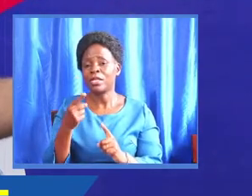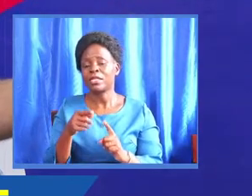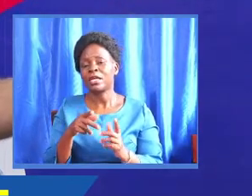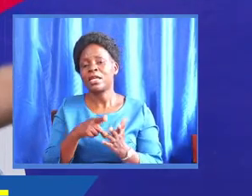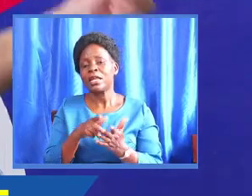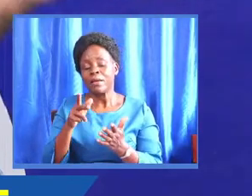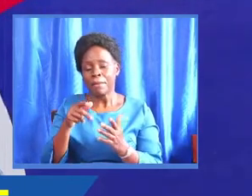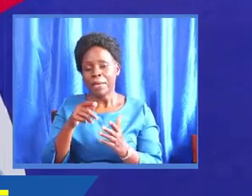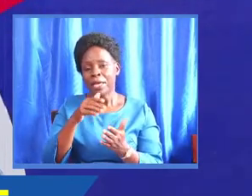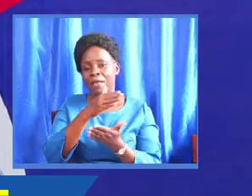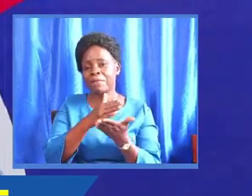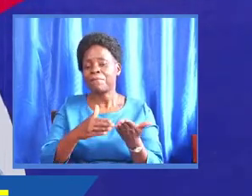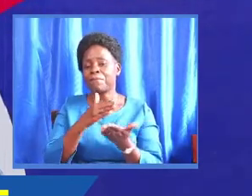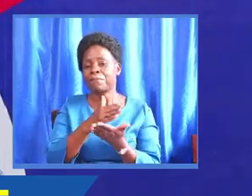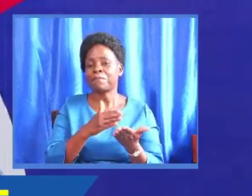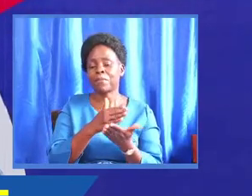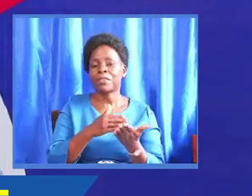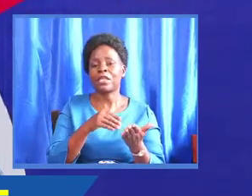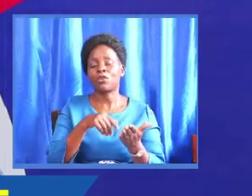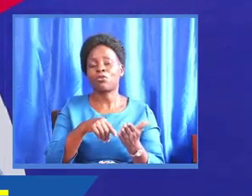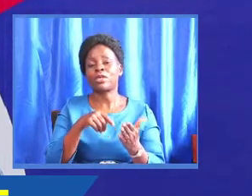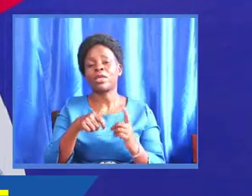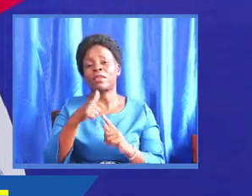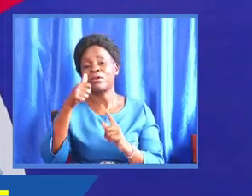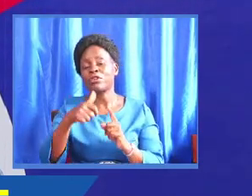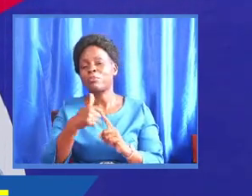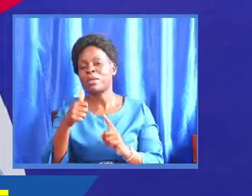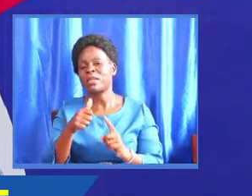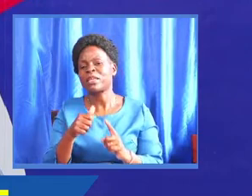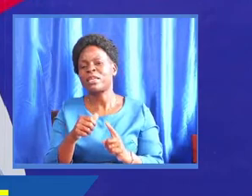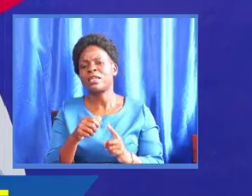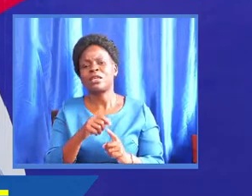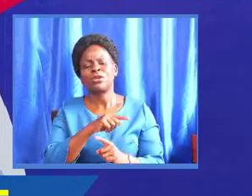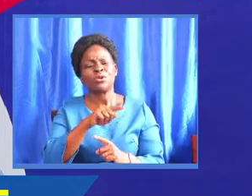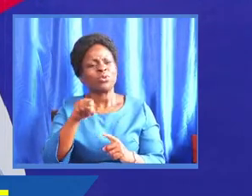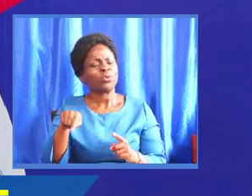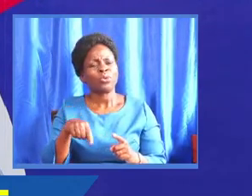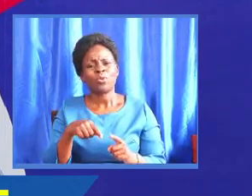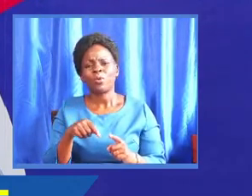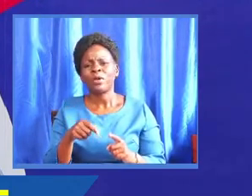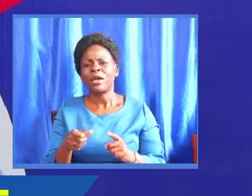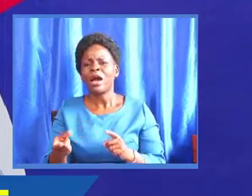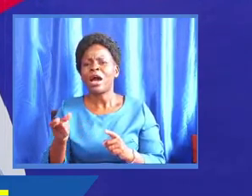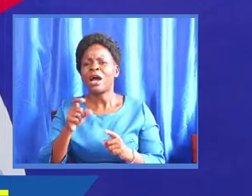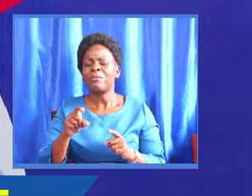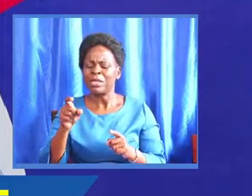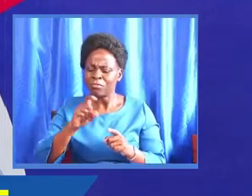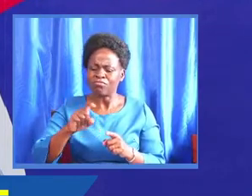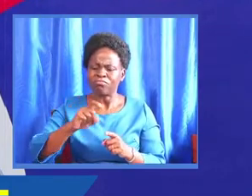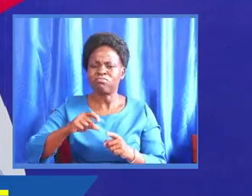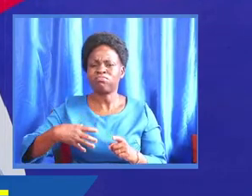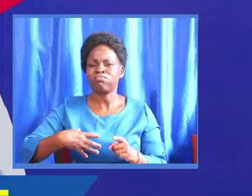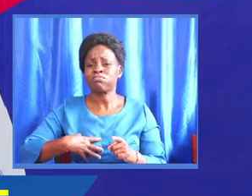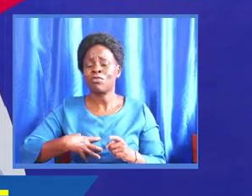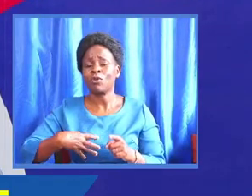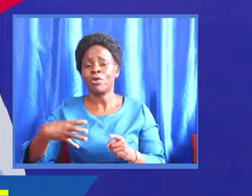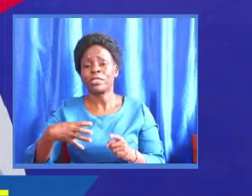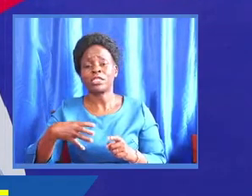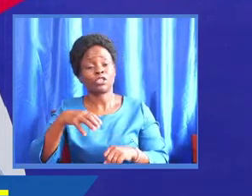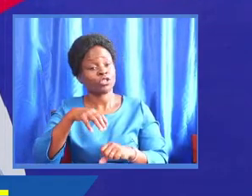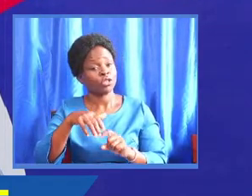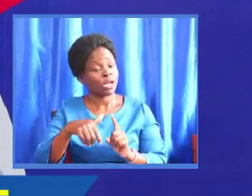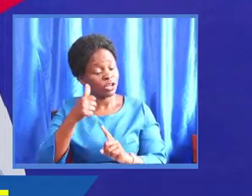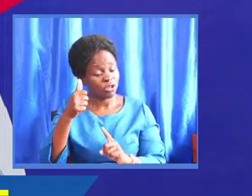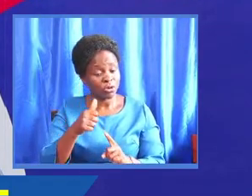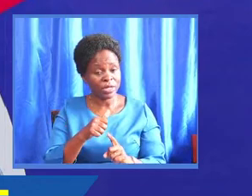an installment equivalent to the rent you're paying. Then you're actually accumulating wealth, and your rent is